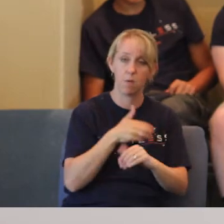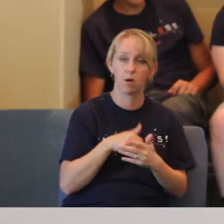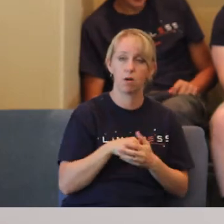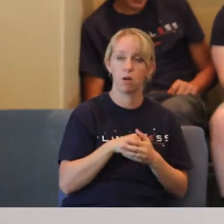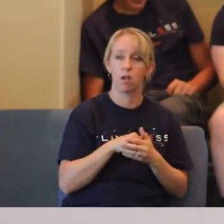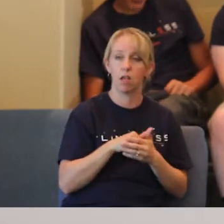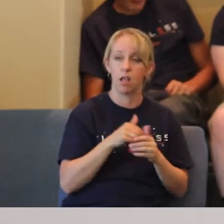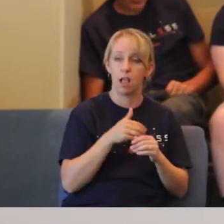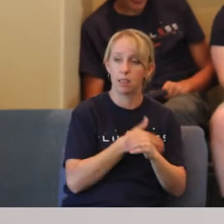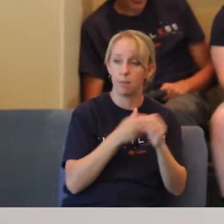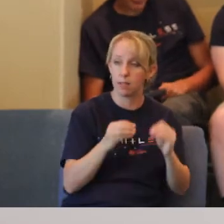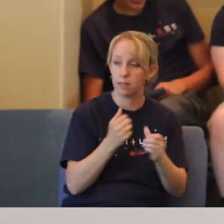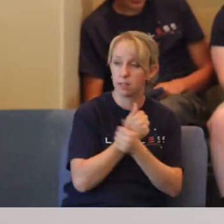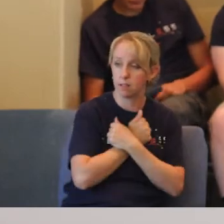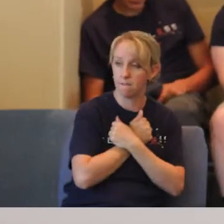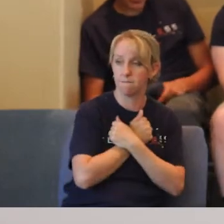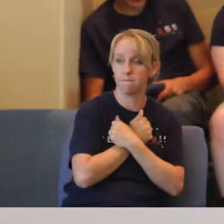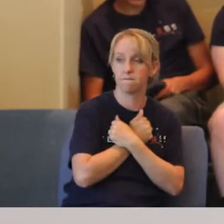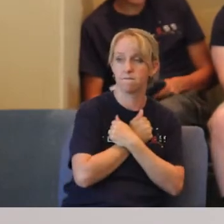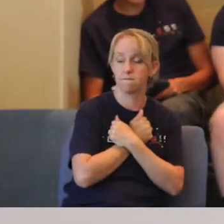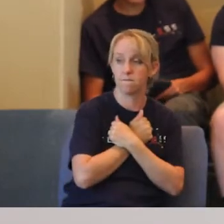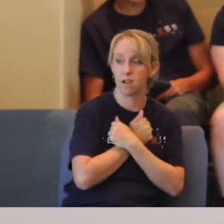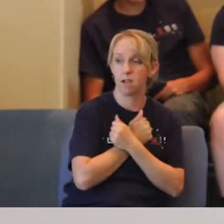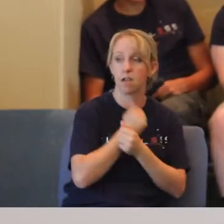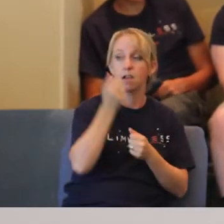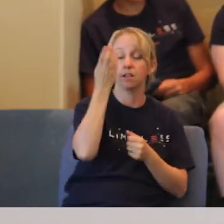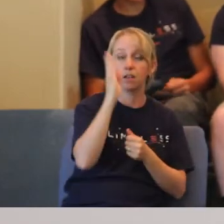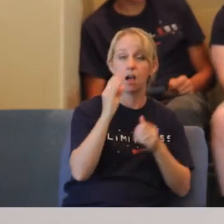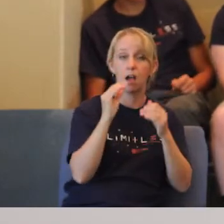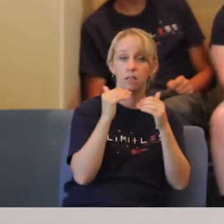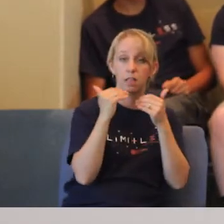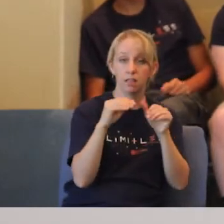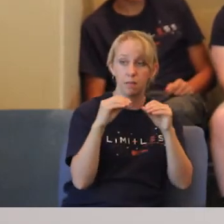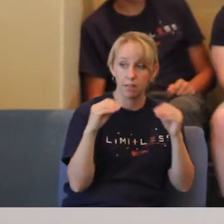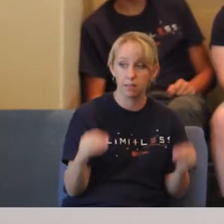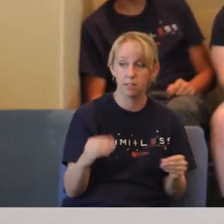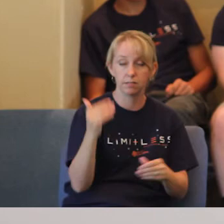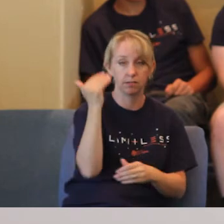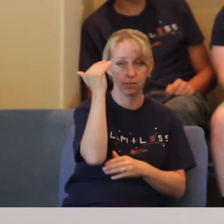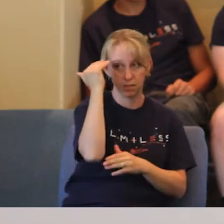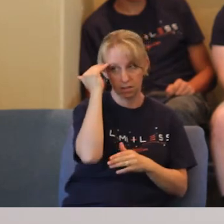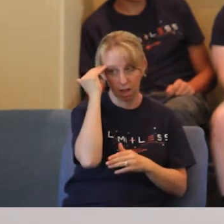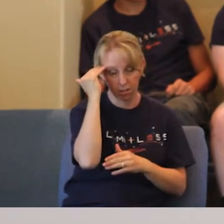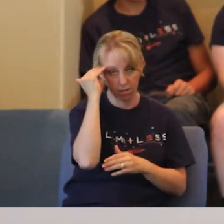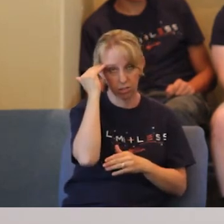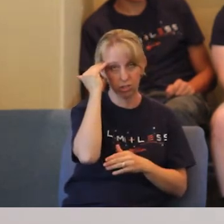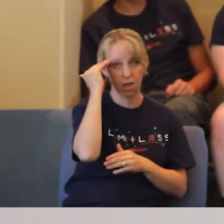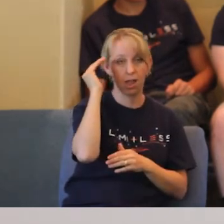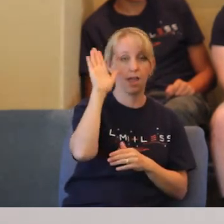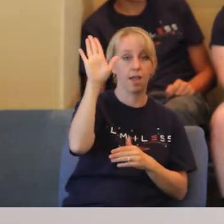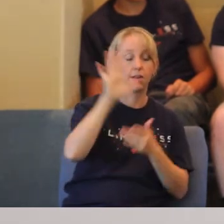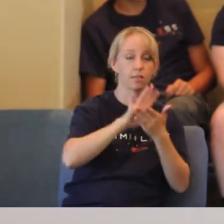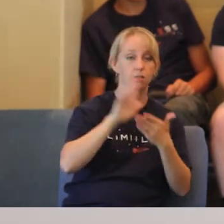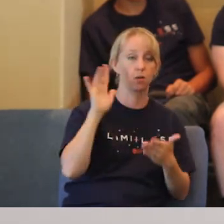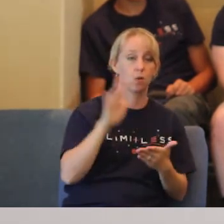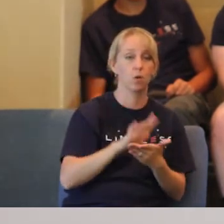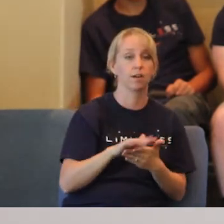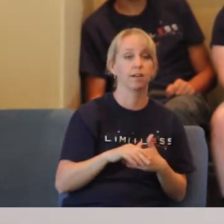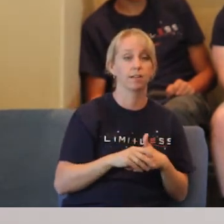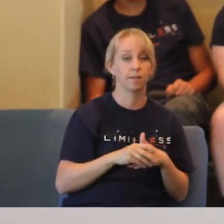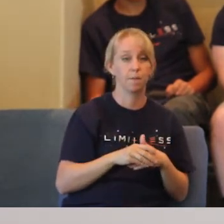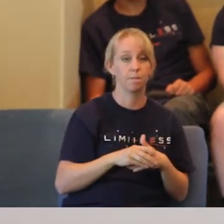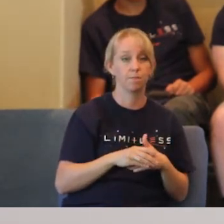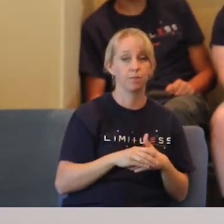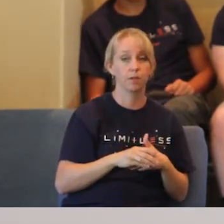God's limitless knowledge, and God's limitless glory. And we talked about the four eyes. What are the four